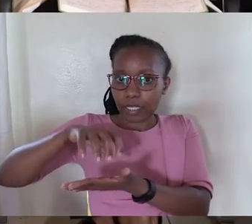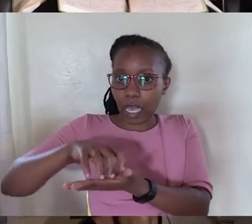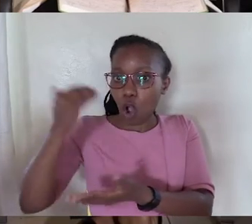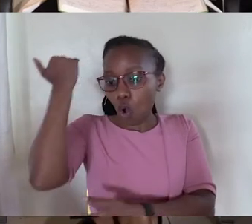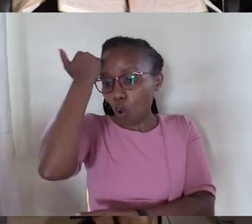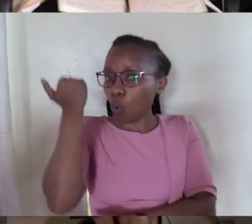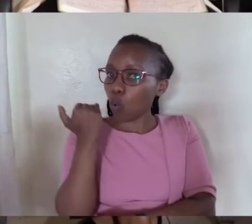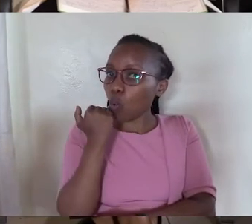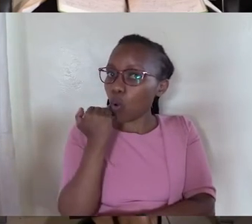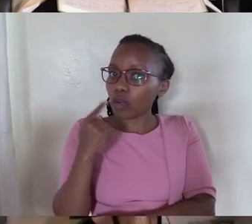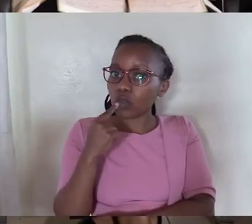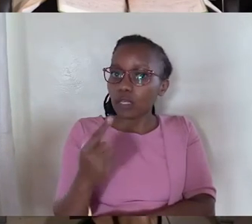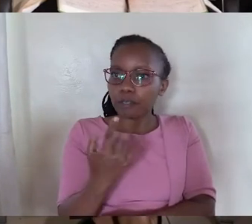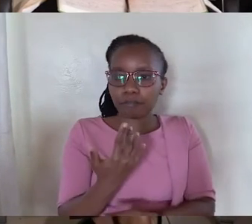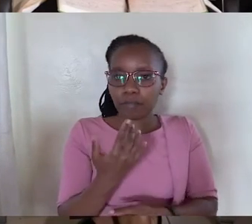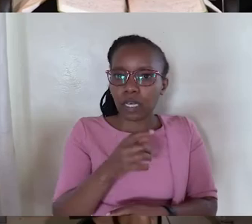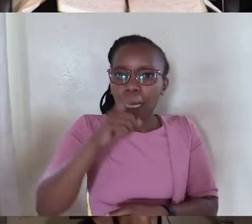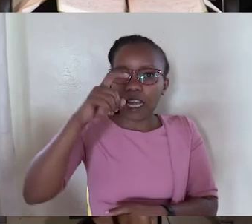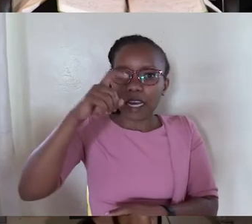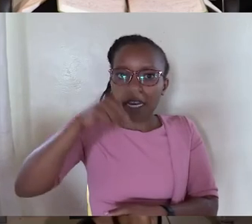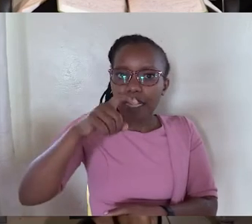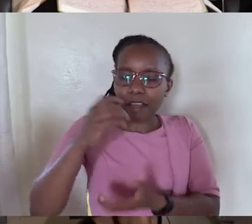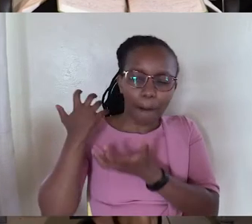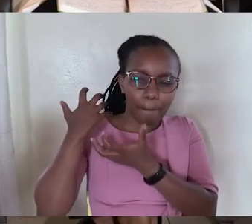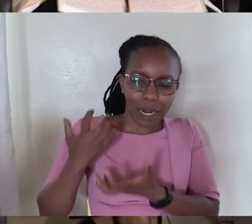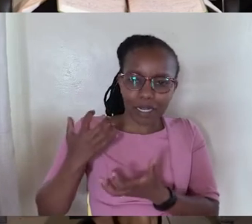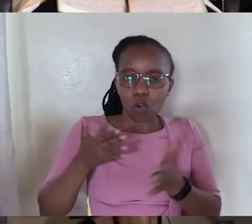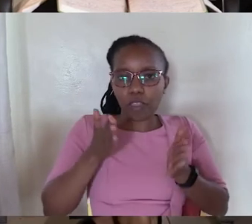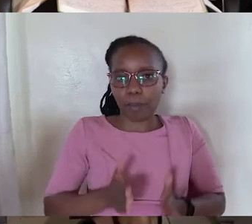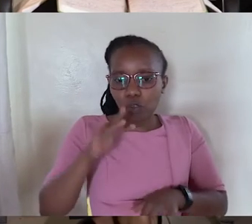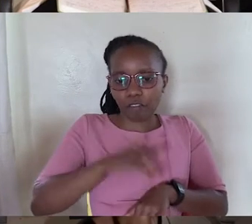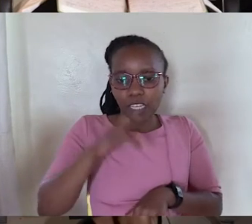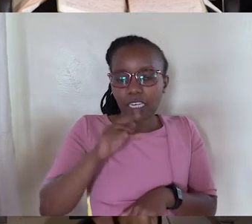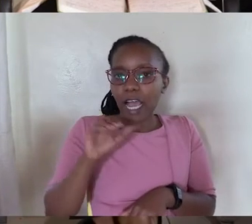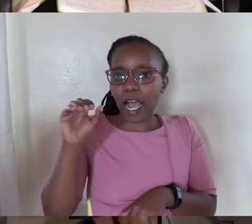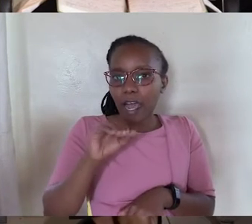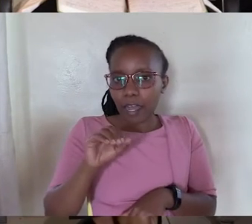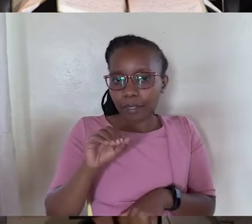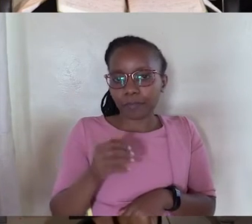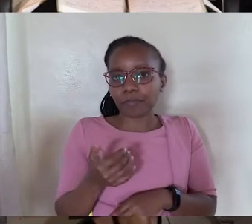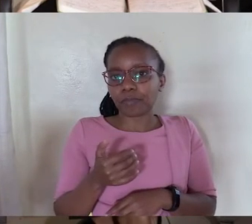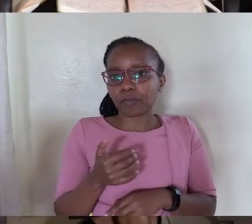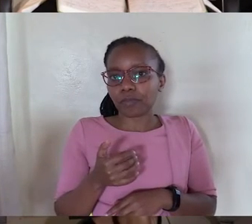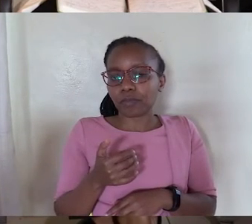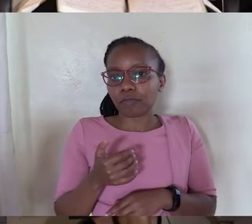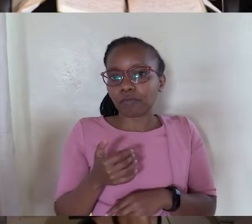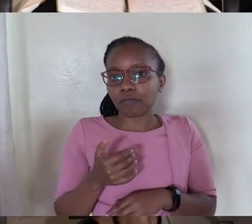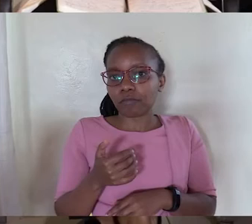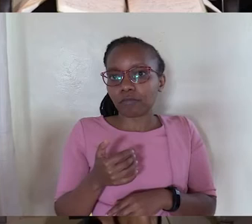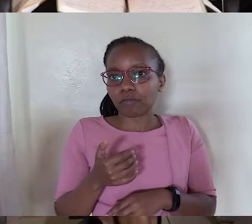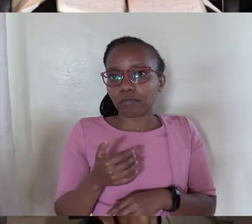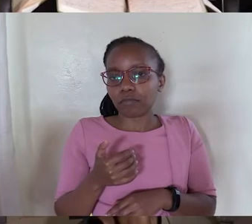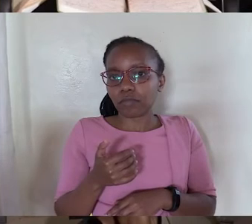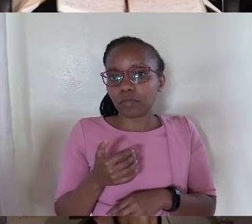that we do not need to put that burden on the victims. And in fact, they're saying the